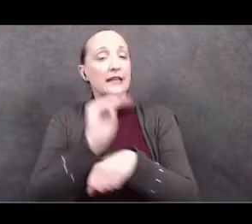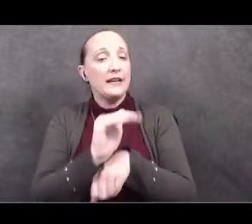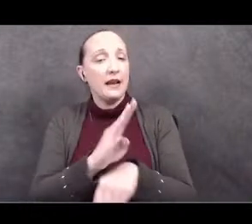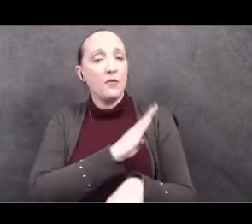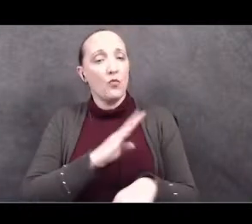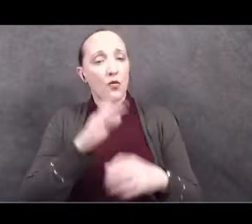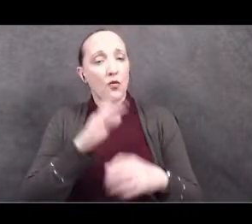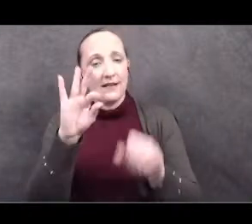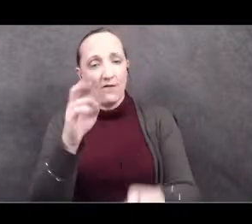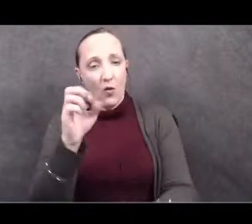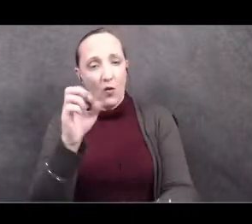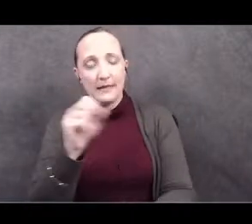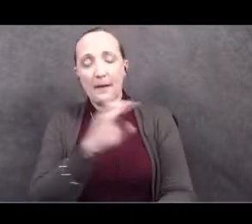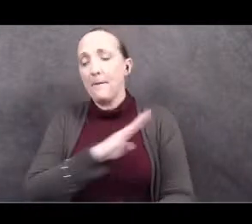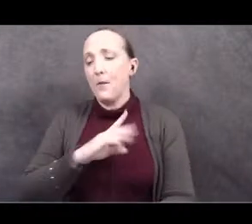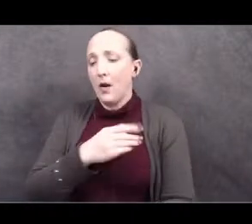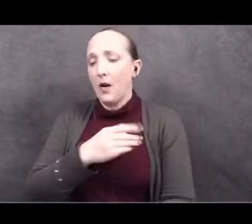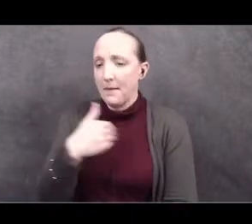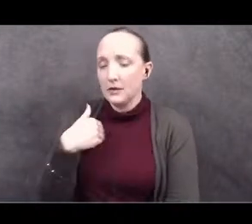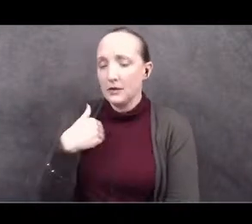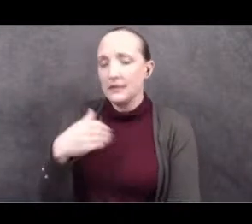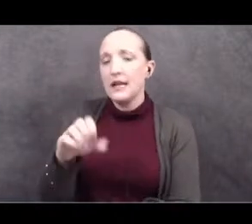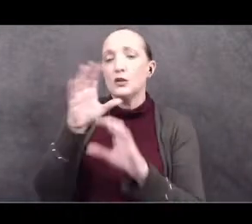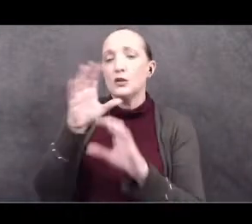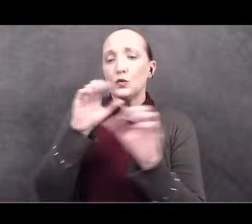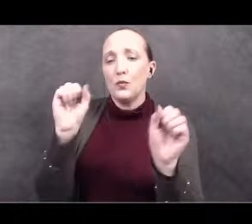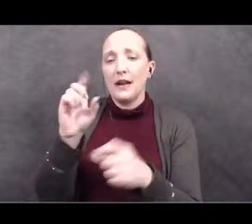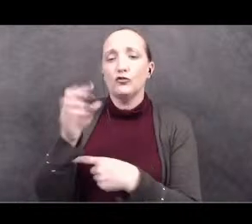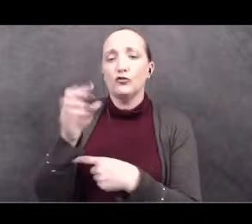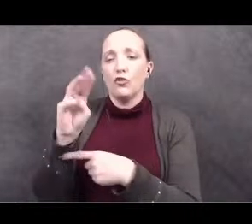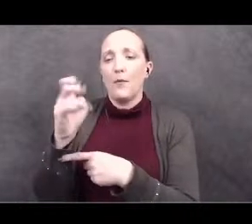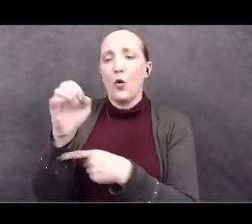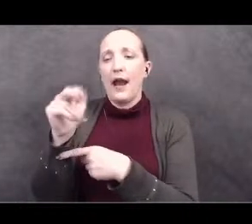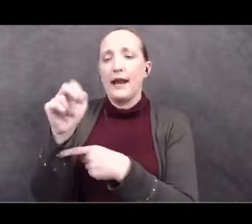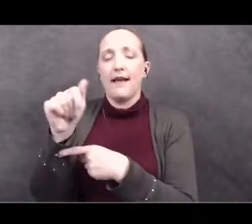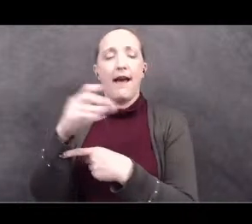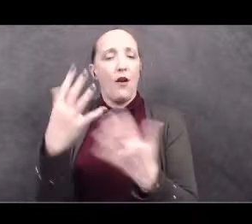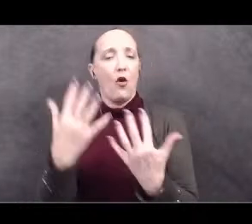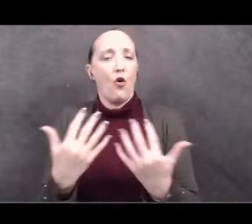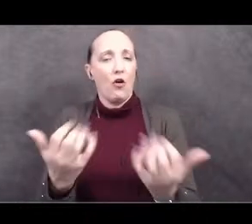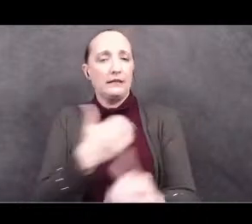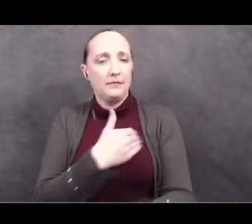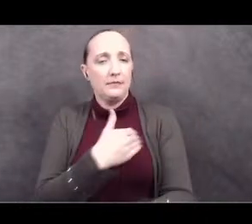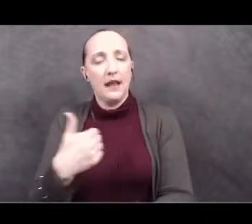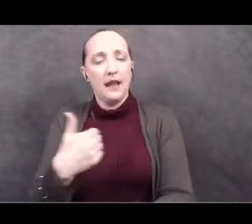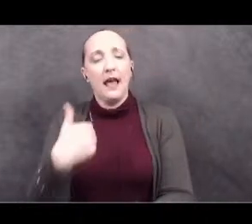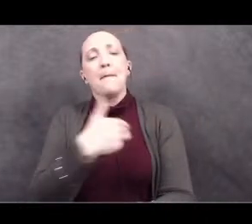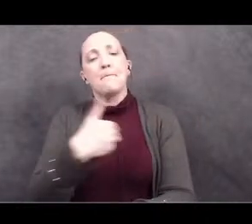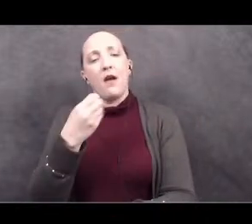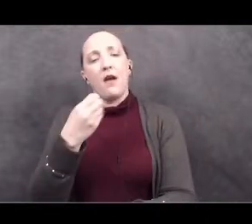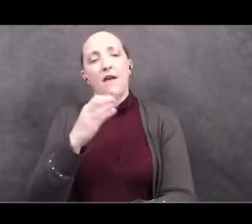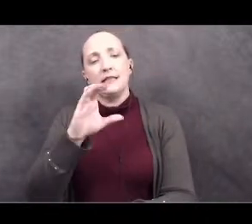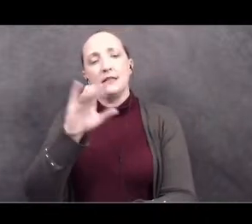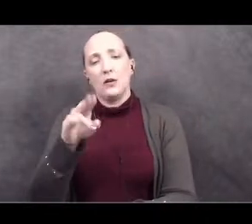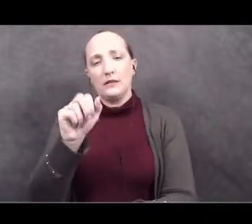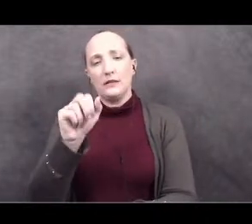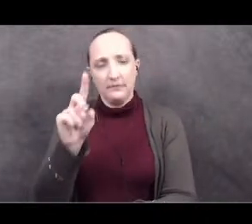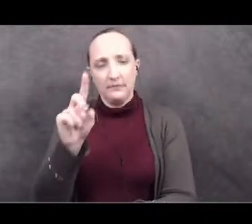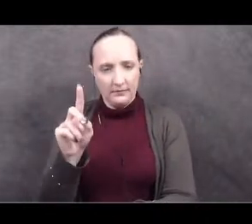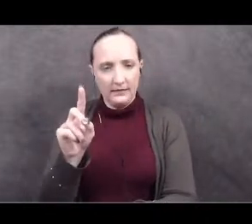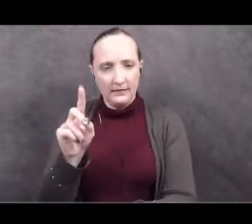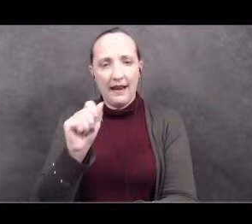members superintendent Dr Miranda and members of the audience I come to you as a member of the Colton Joint Unified School District dist